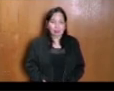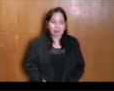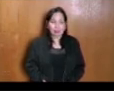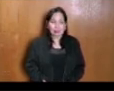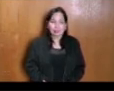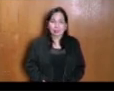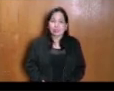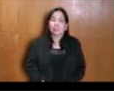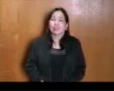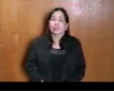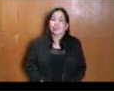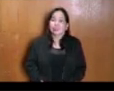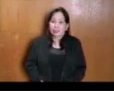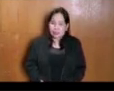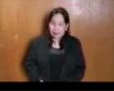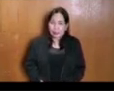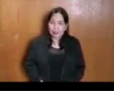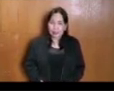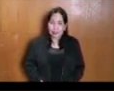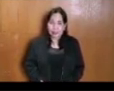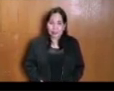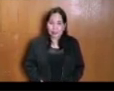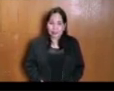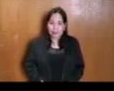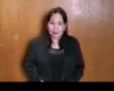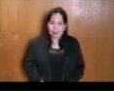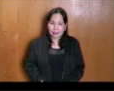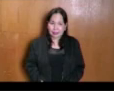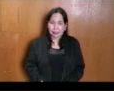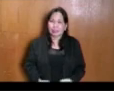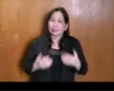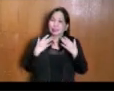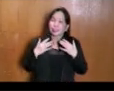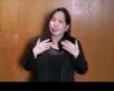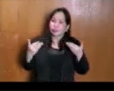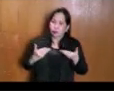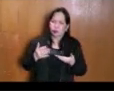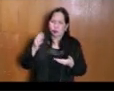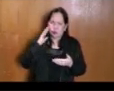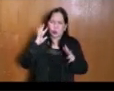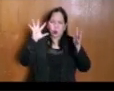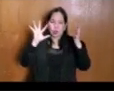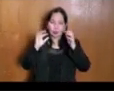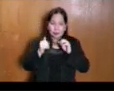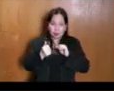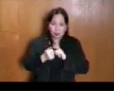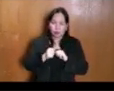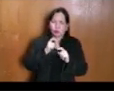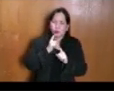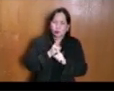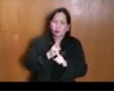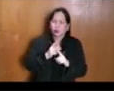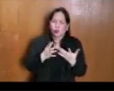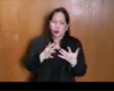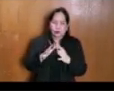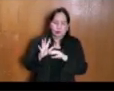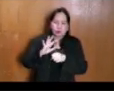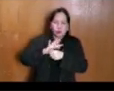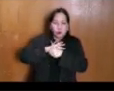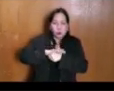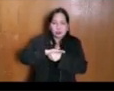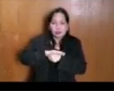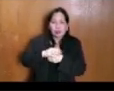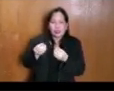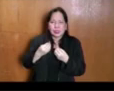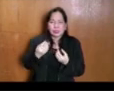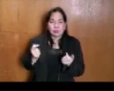All right, so I'm sure this needs an introduction, but as we know, climate change is one of the most pressing challenges that